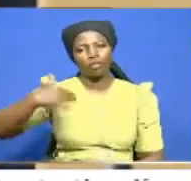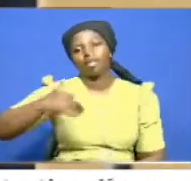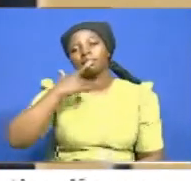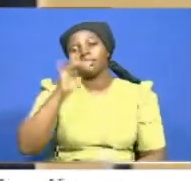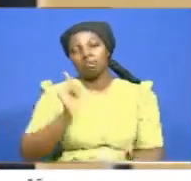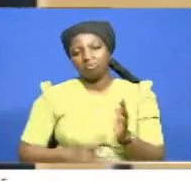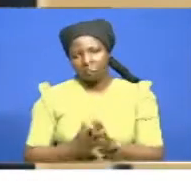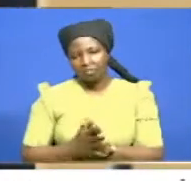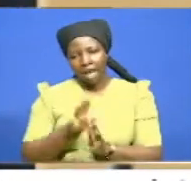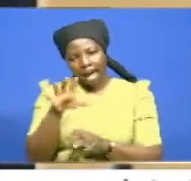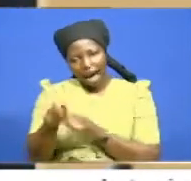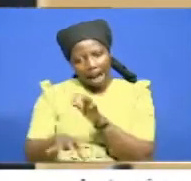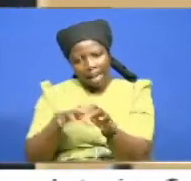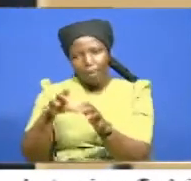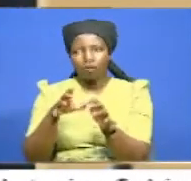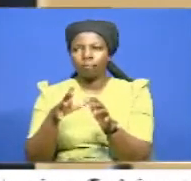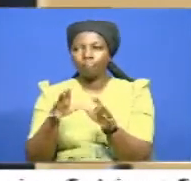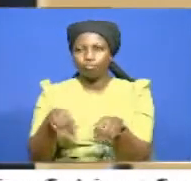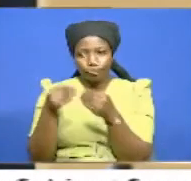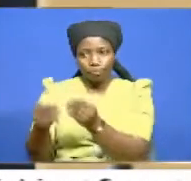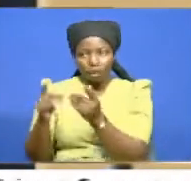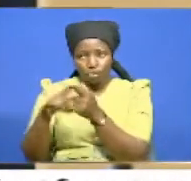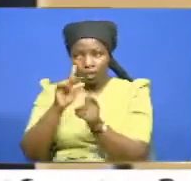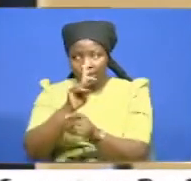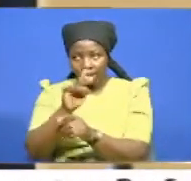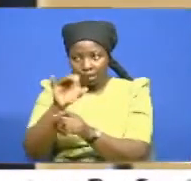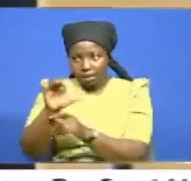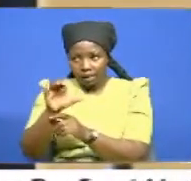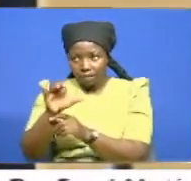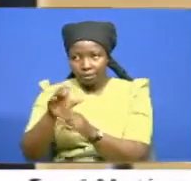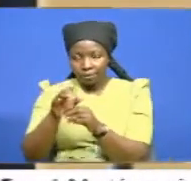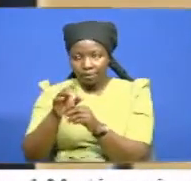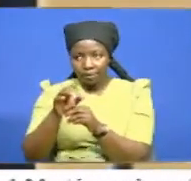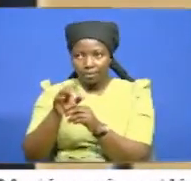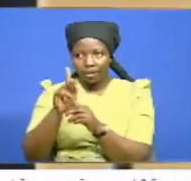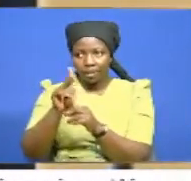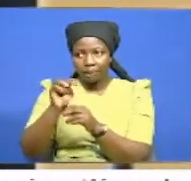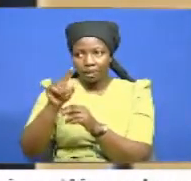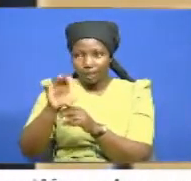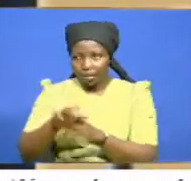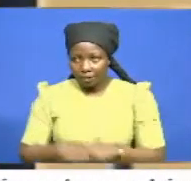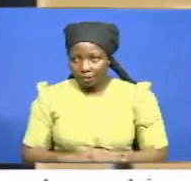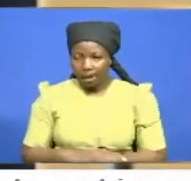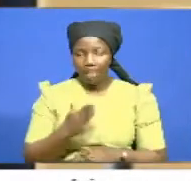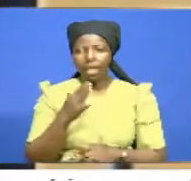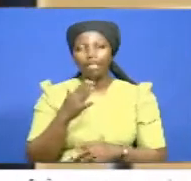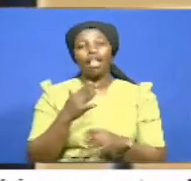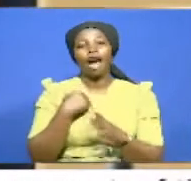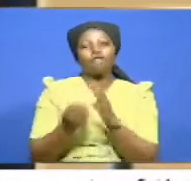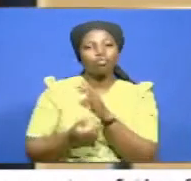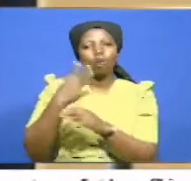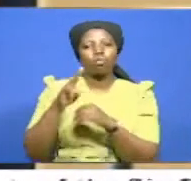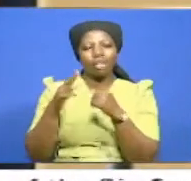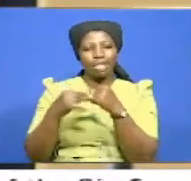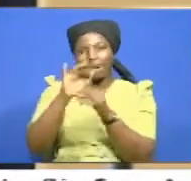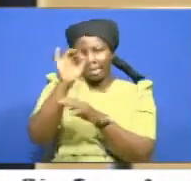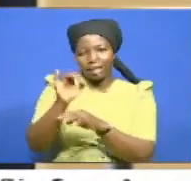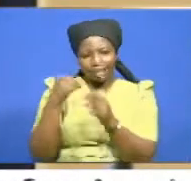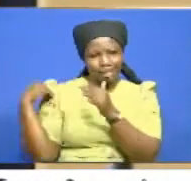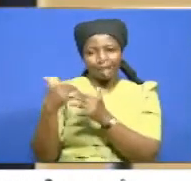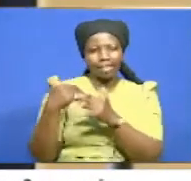of livestock to KMC since the ministry took over in a very short time has grown by 28%. The military has